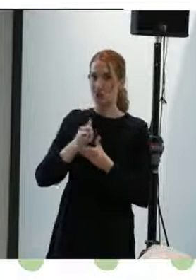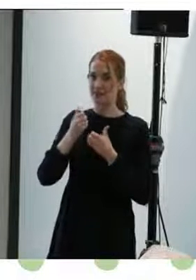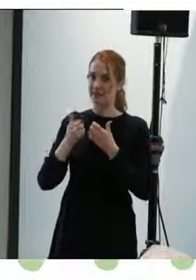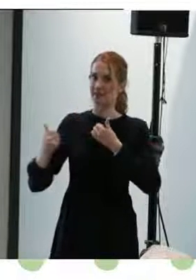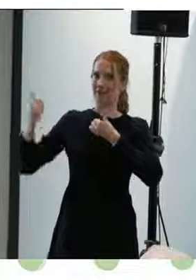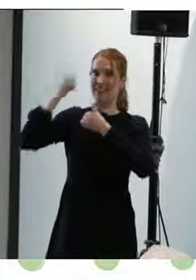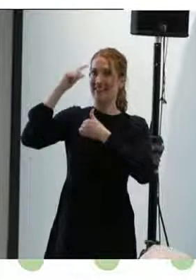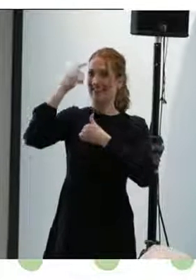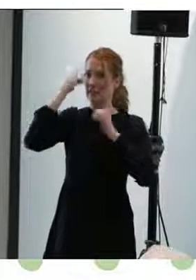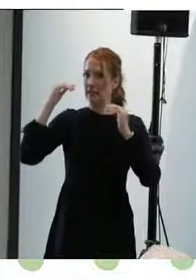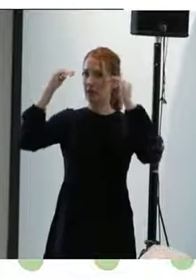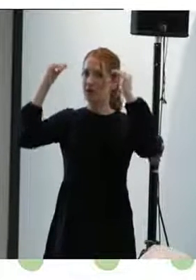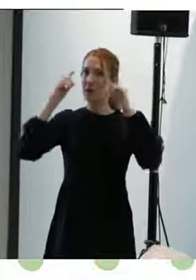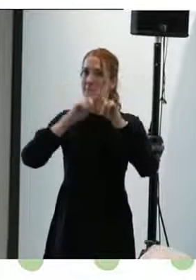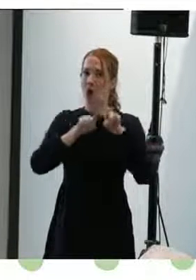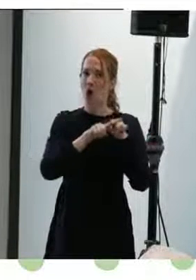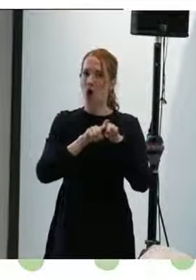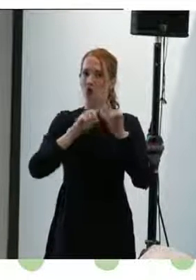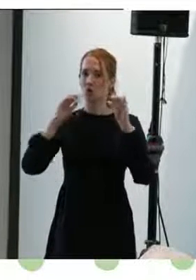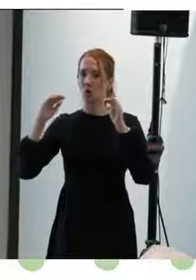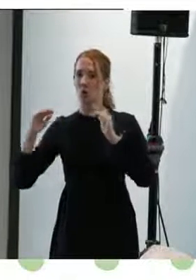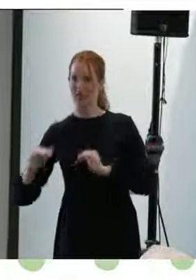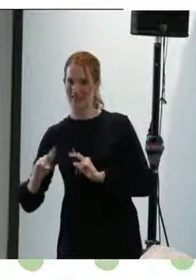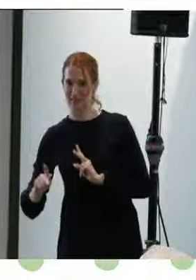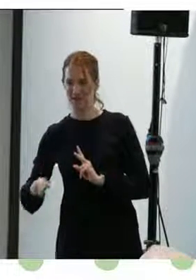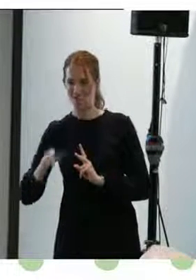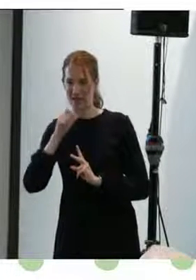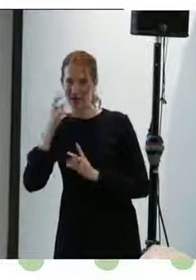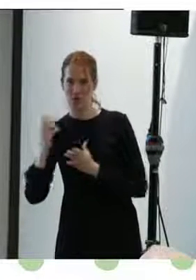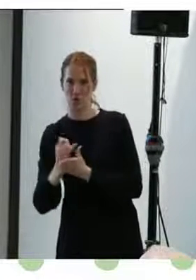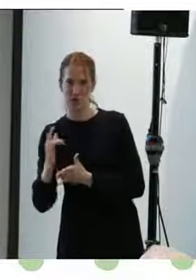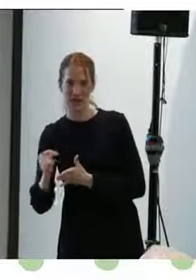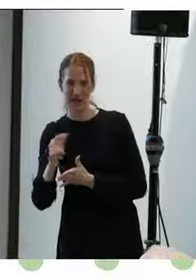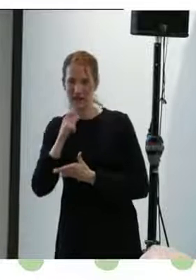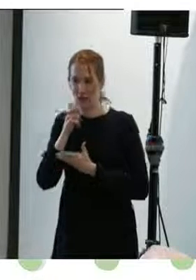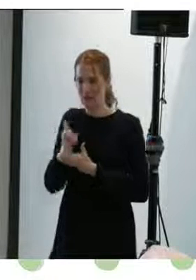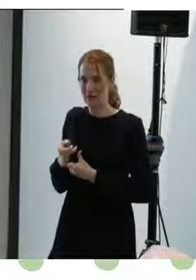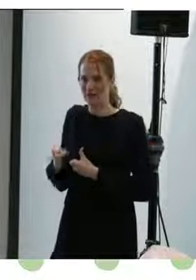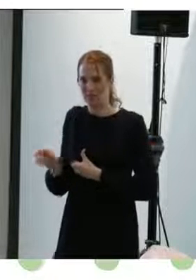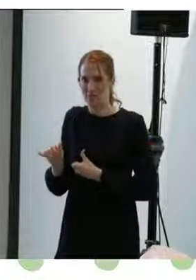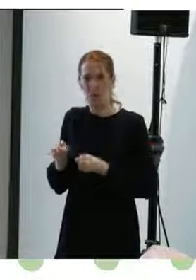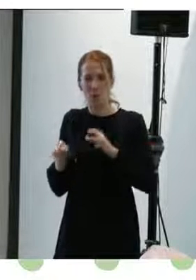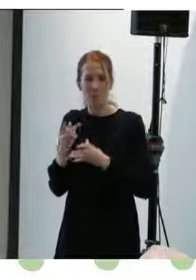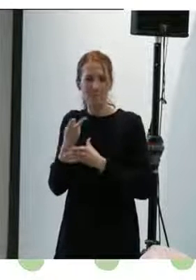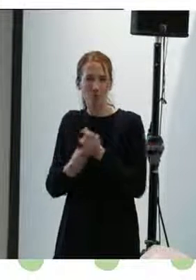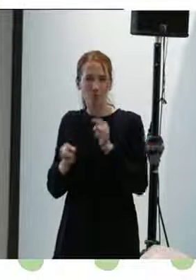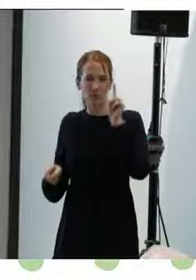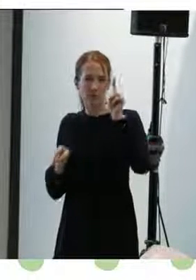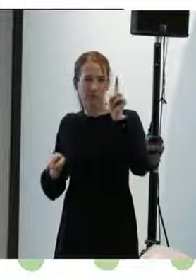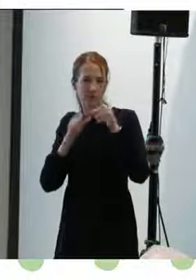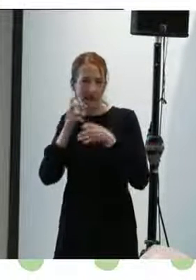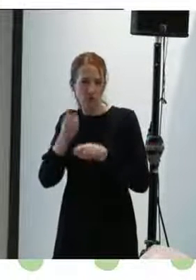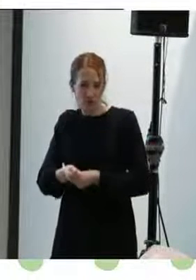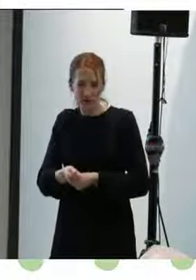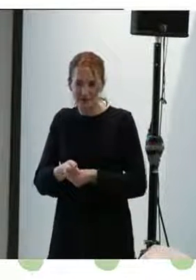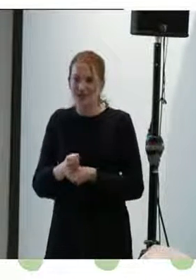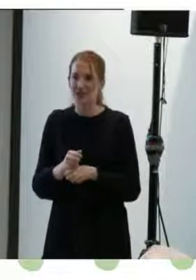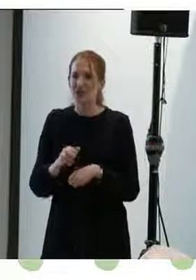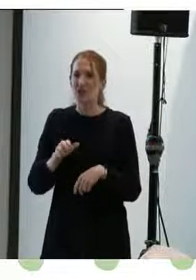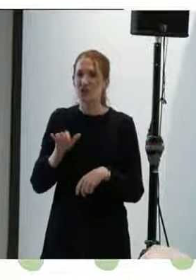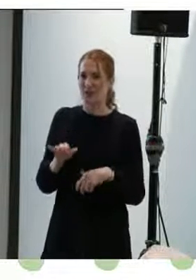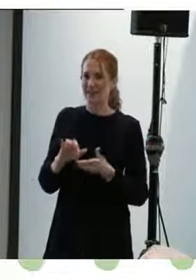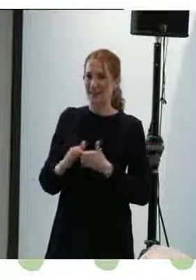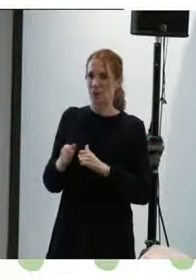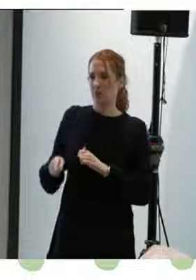I think that makes them also very vulnerable politically, in a sense of, that's a really appealing way to talk about the undeserving and